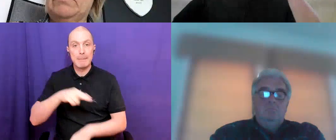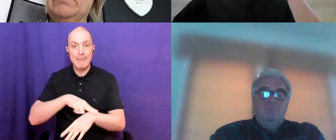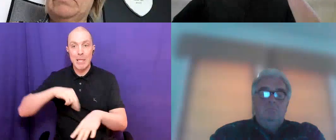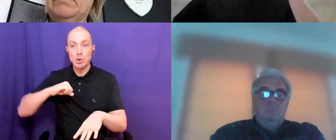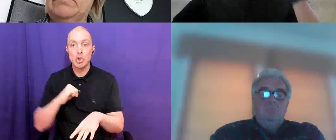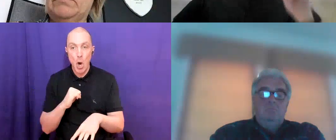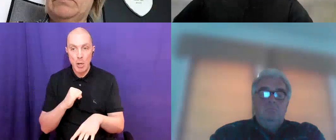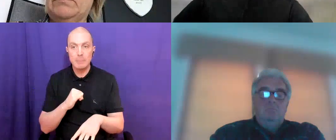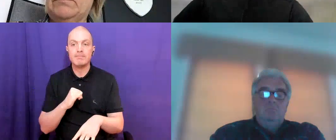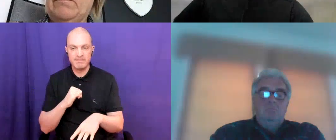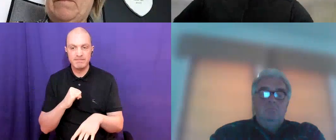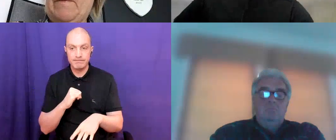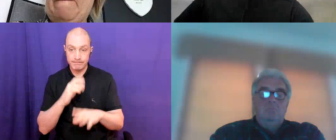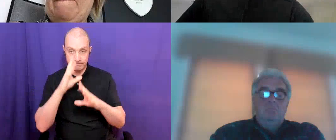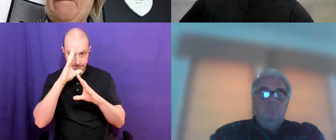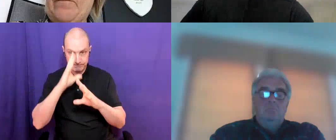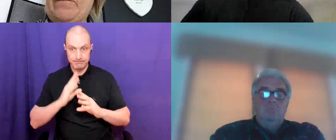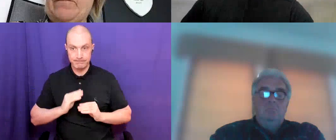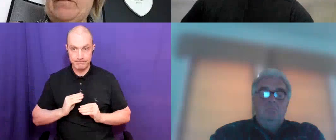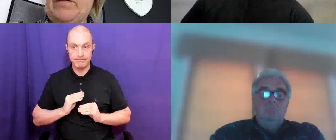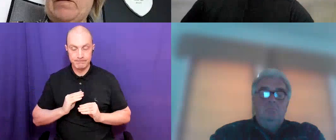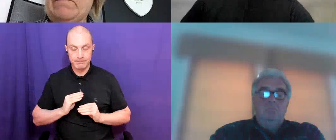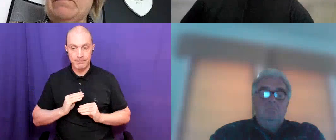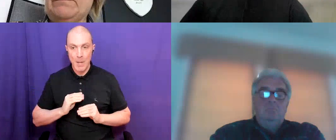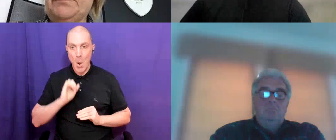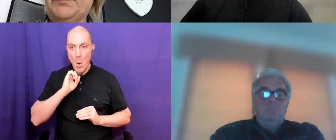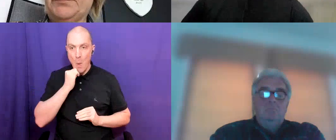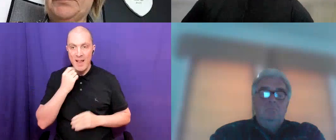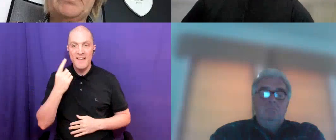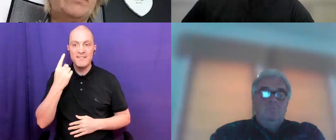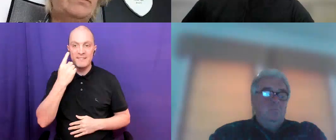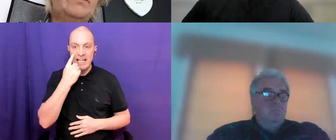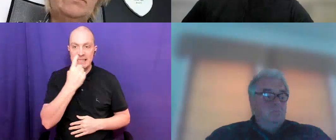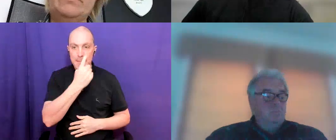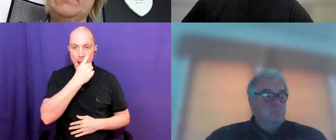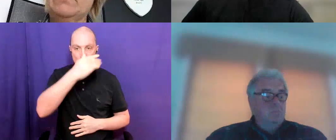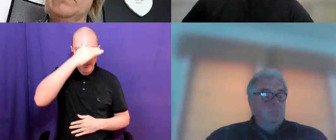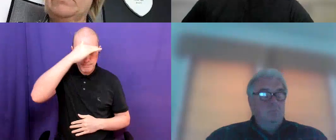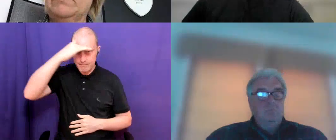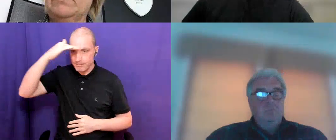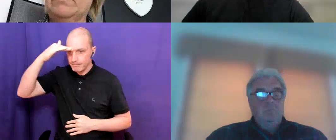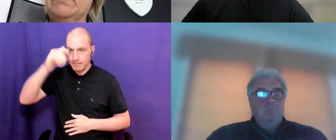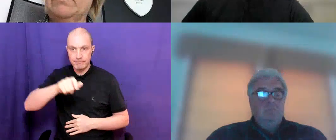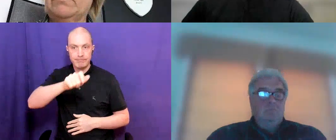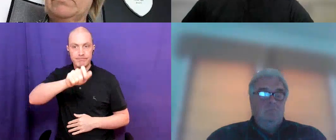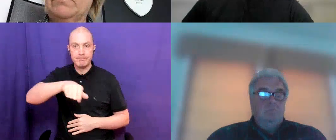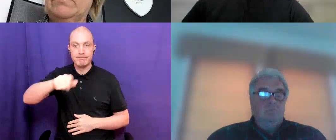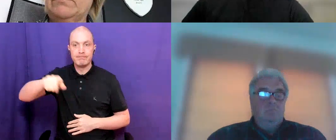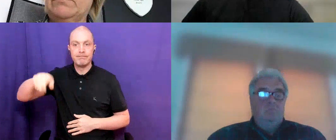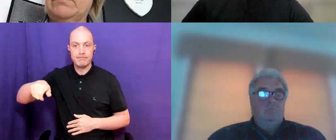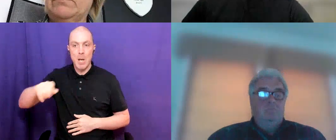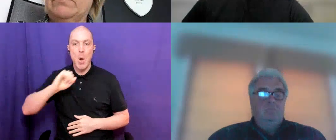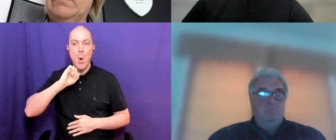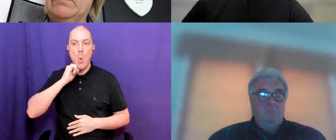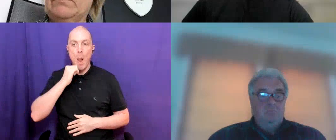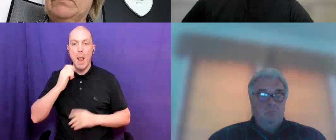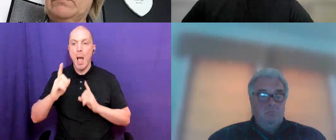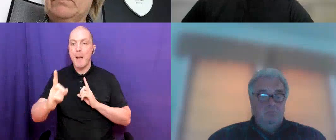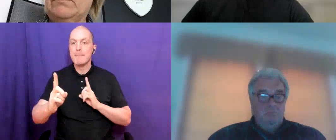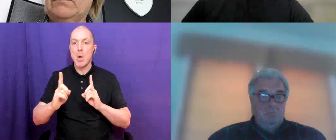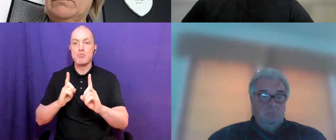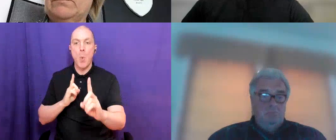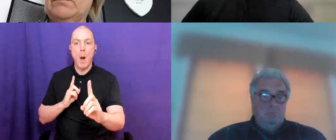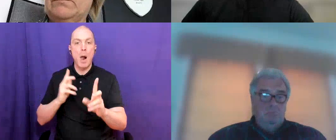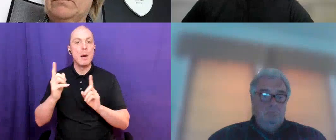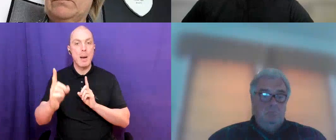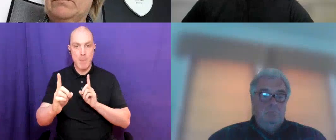visible presence at key sites. And as usual, police will also be on duty at the count and patrolling polling stations on polling day